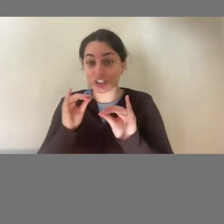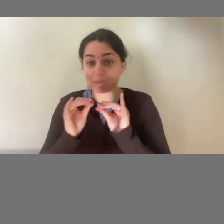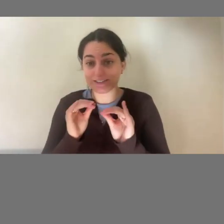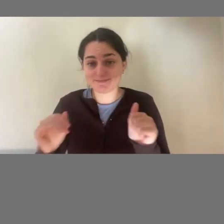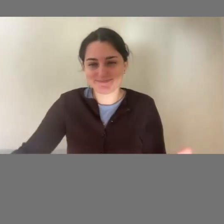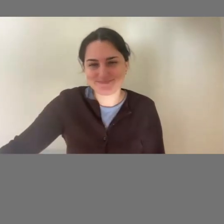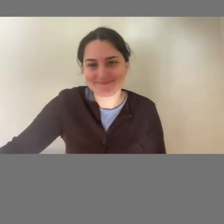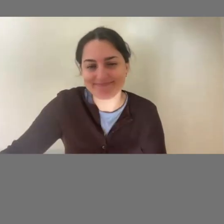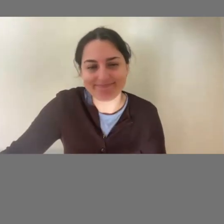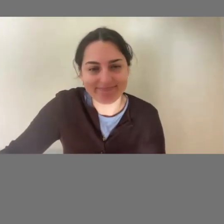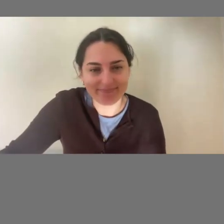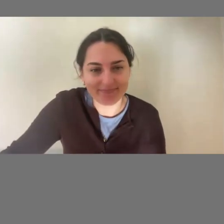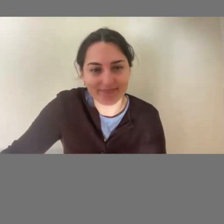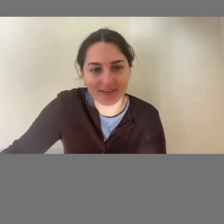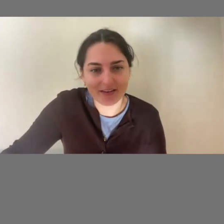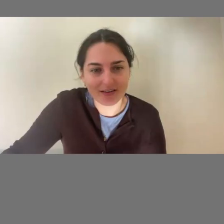after his diagnosis.